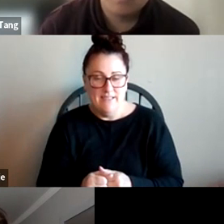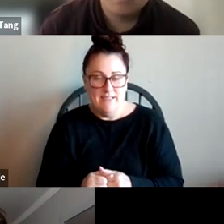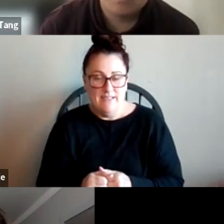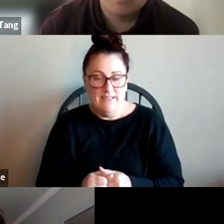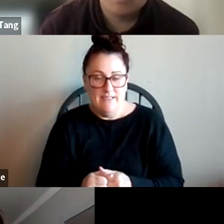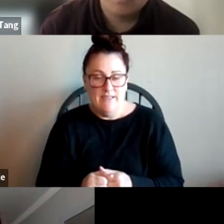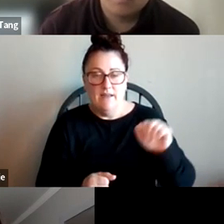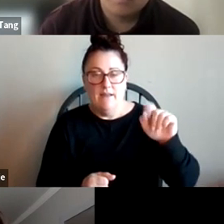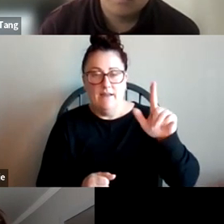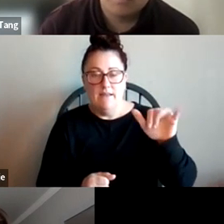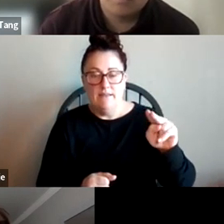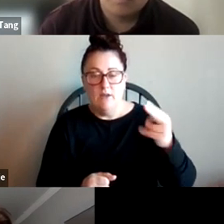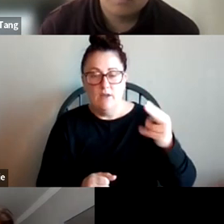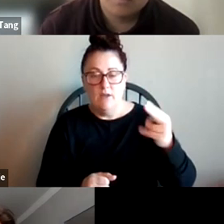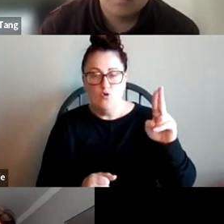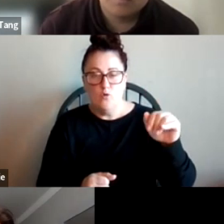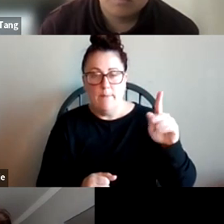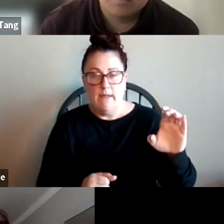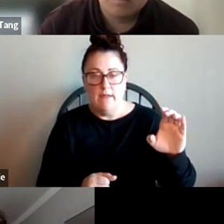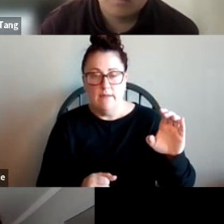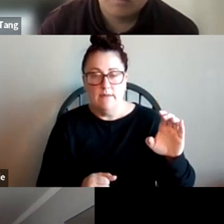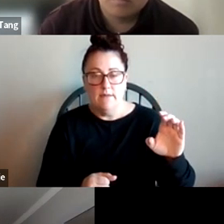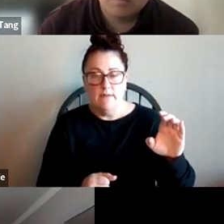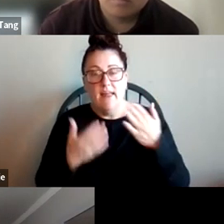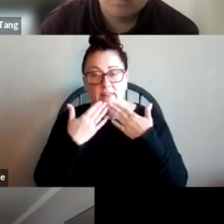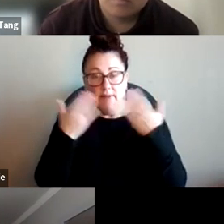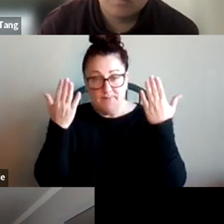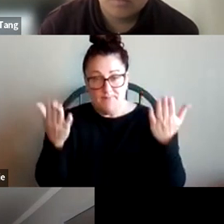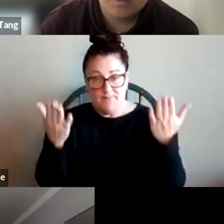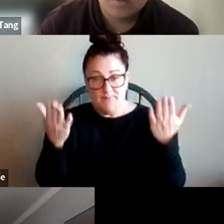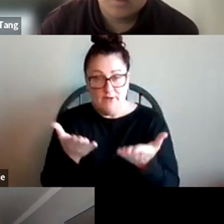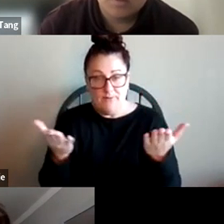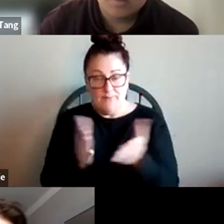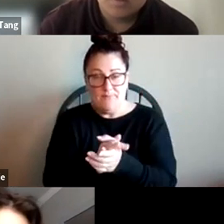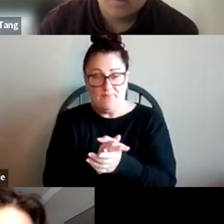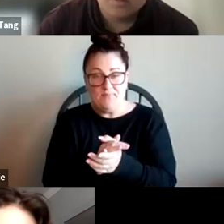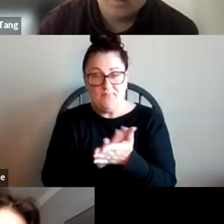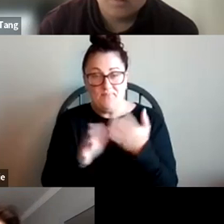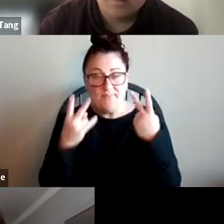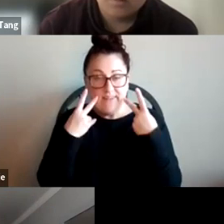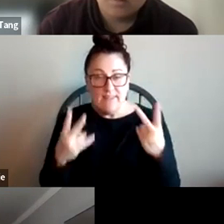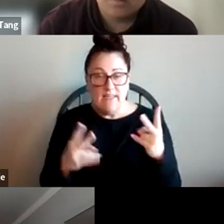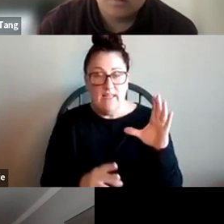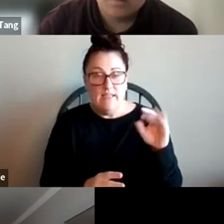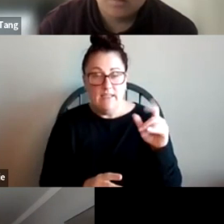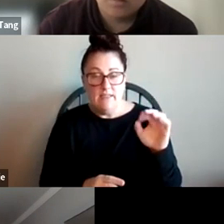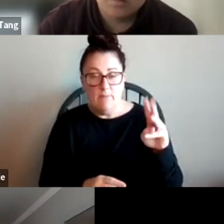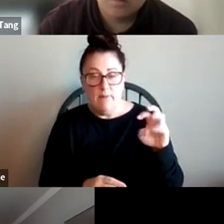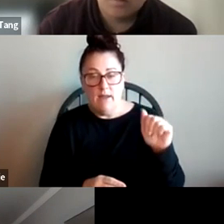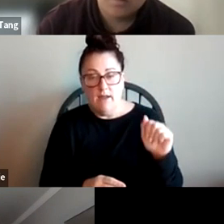Good morning, I'm Allison Ramick. Thank you all for being here and great to see you, Councillor